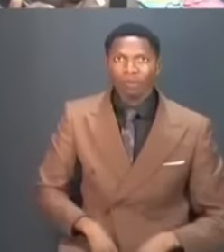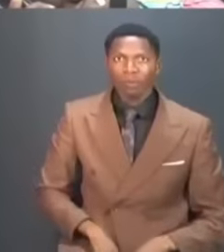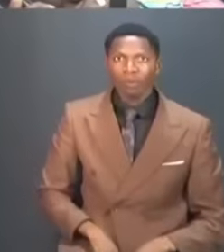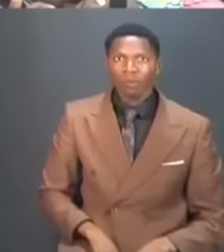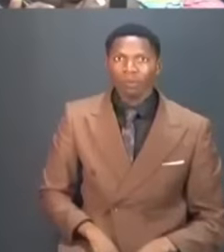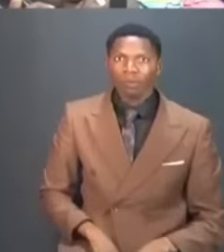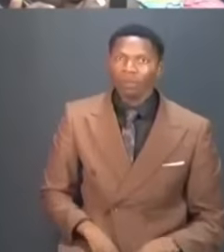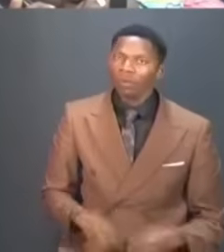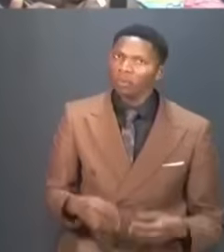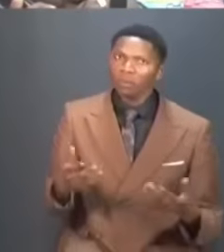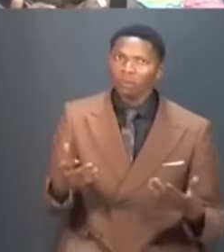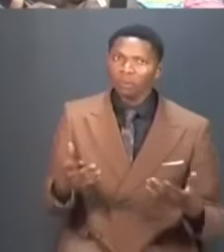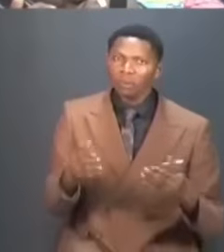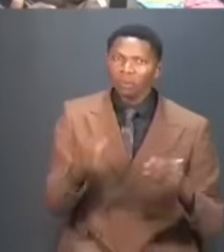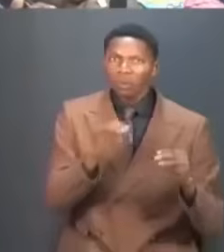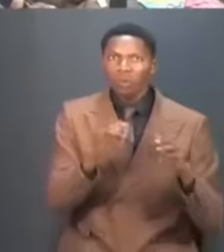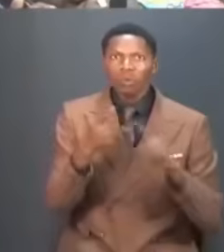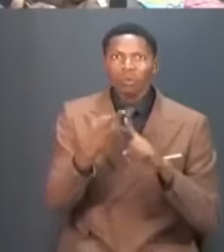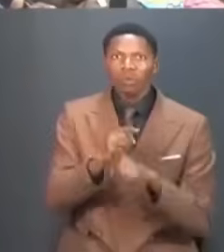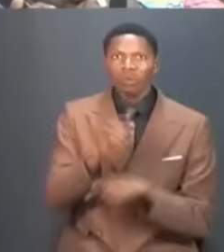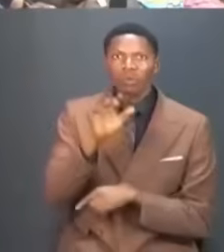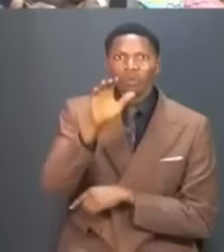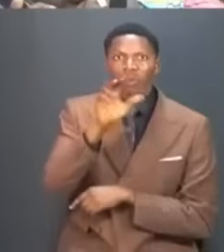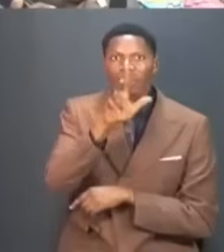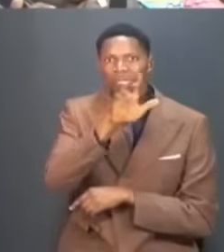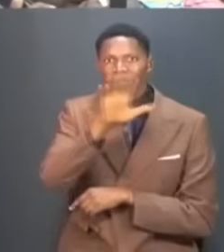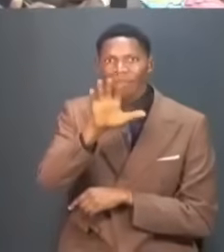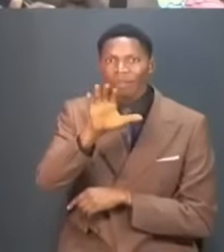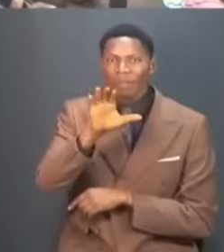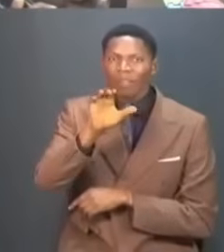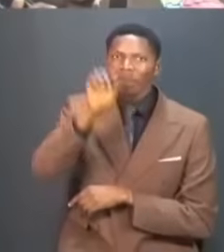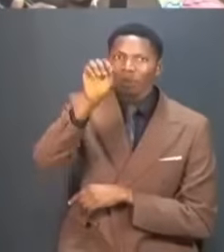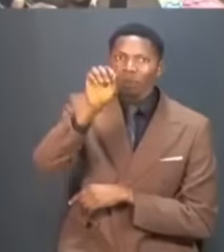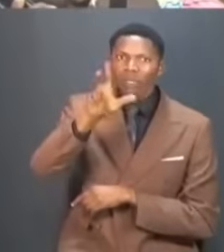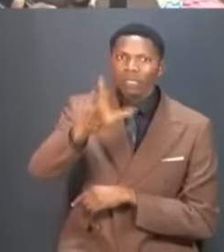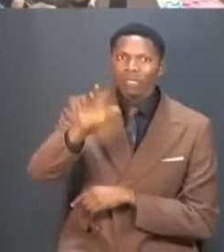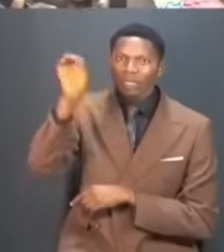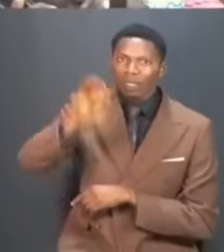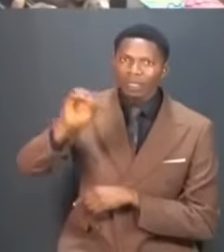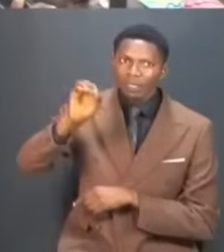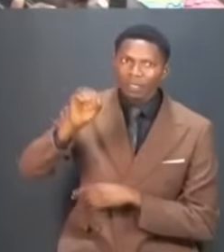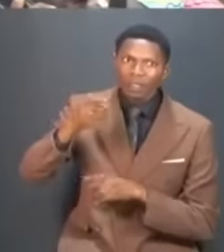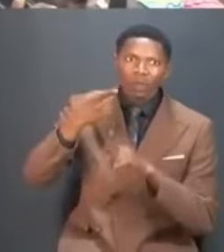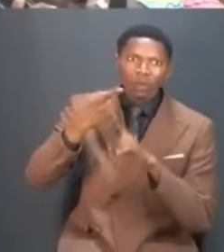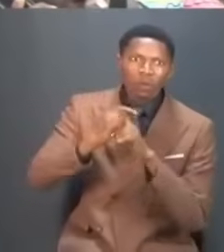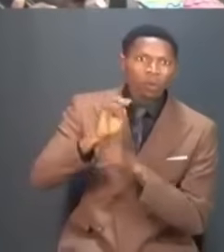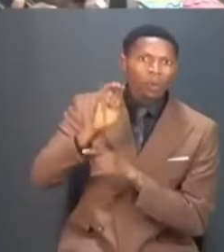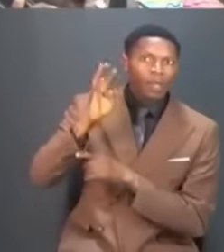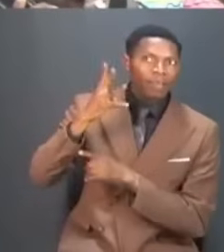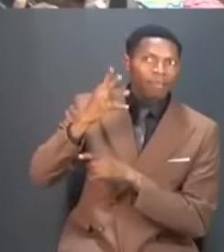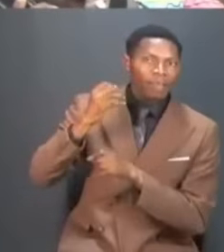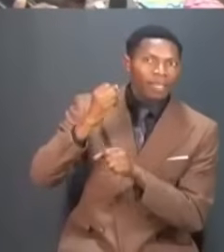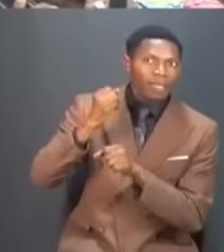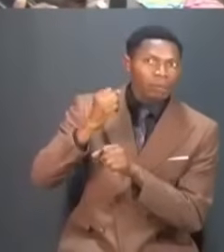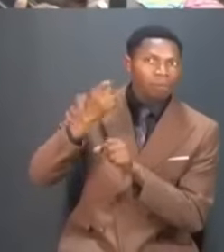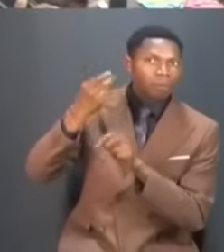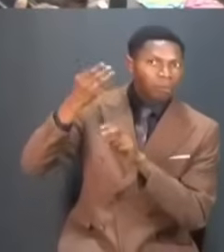is moved from 35.3% from Q1 2024 to